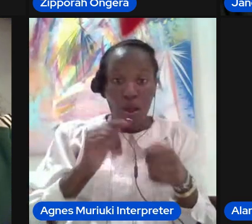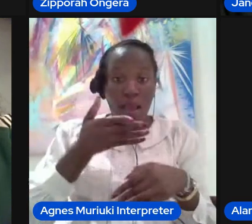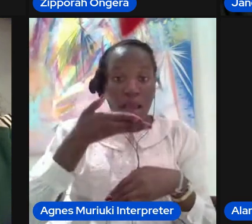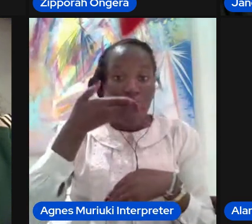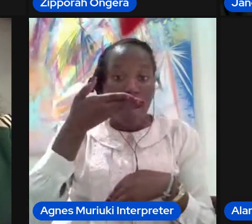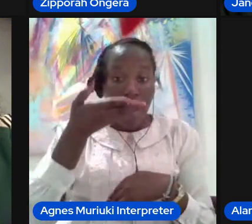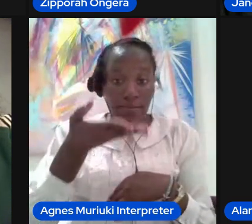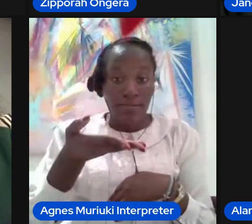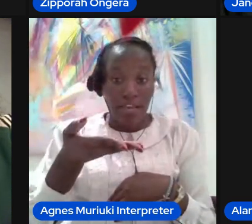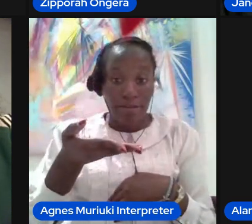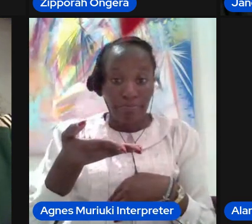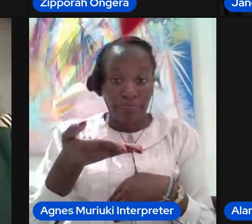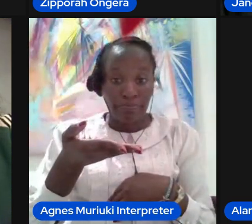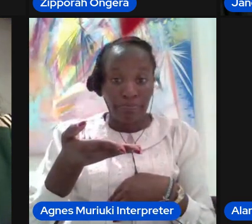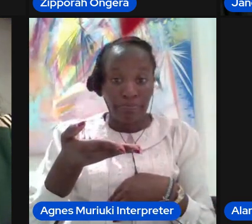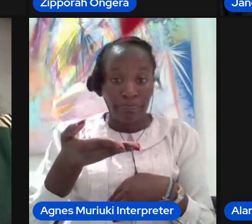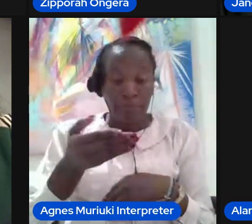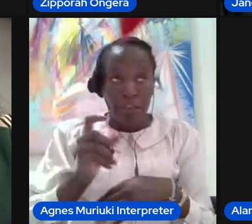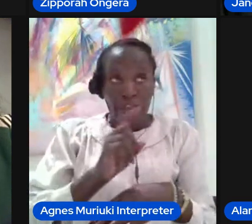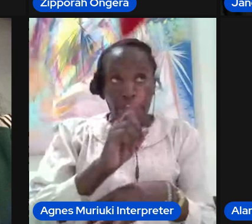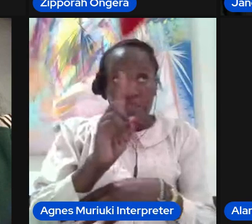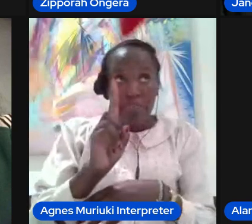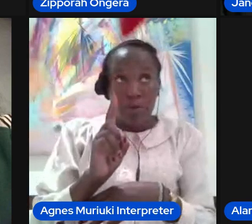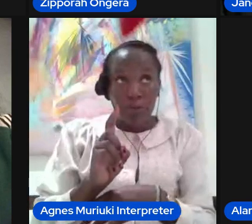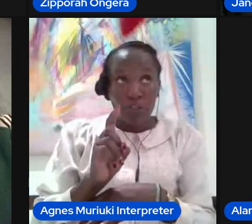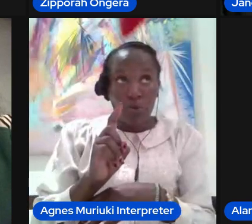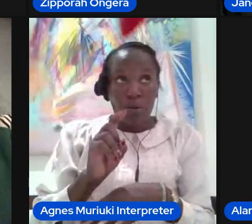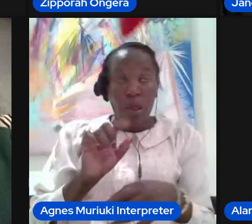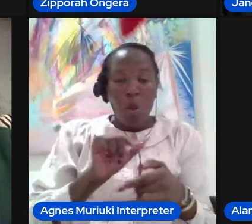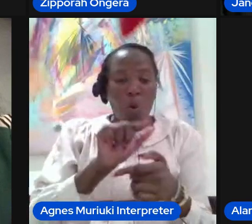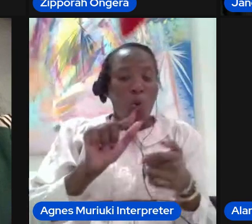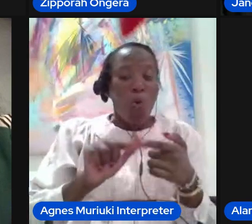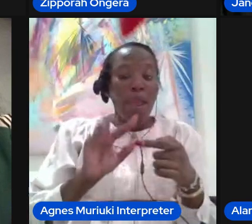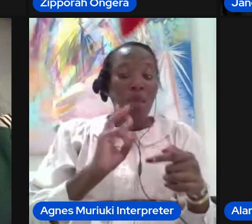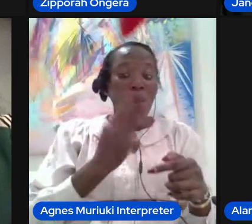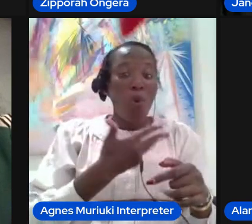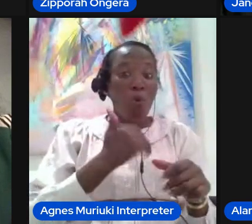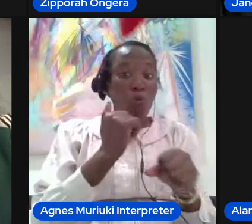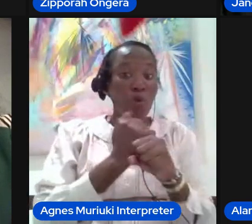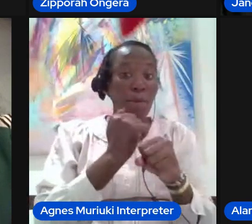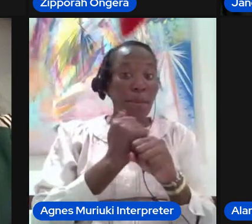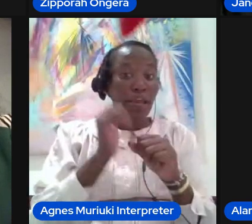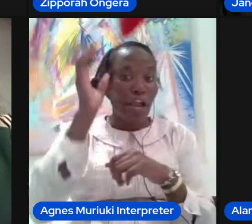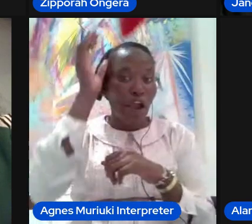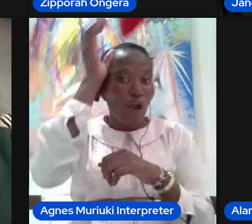the question. When we make content, we know that